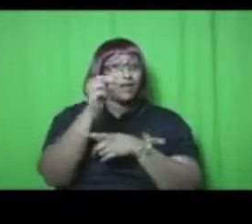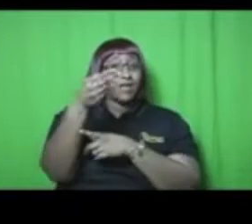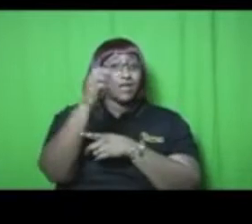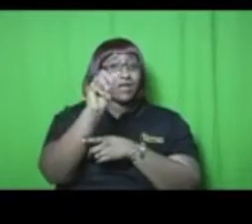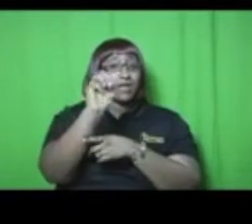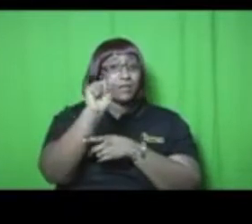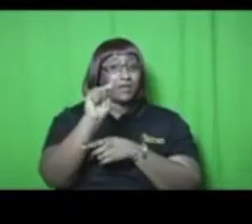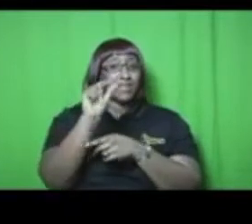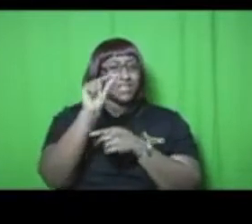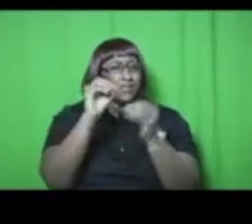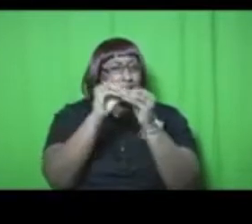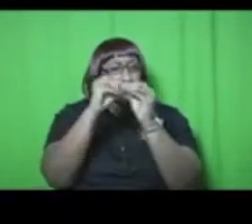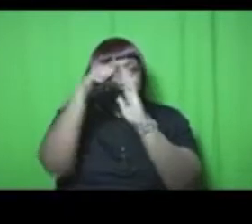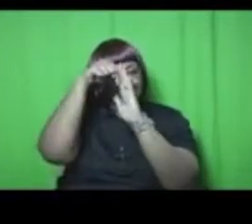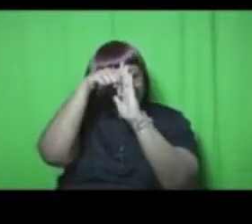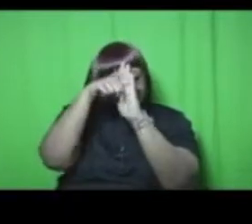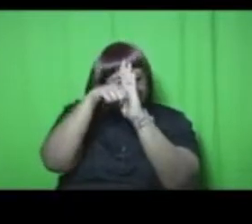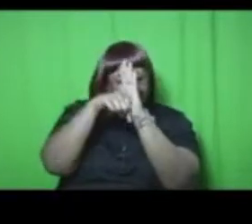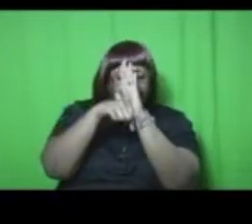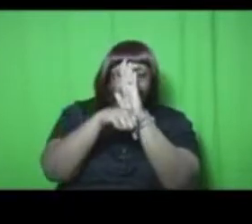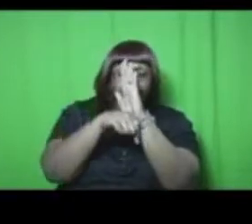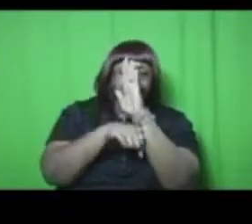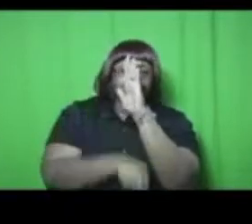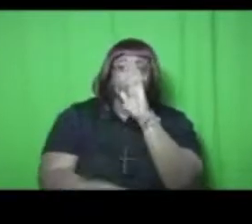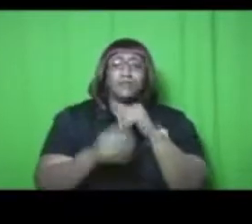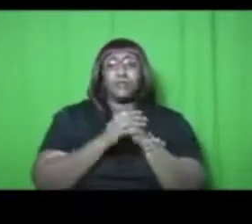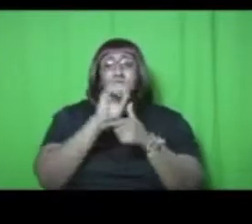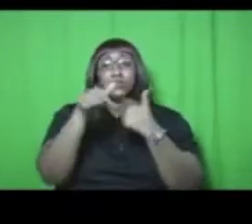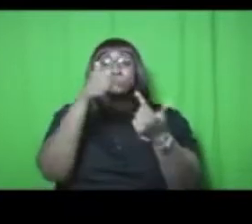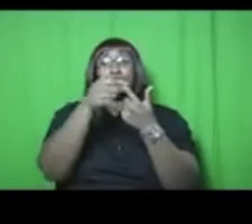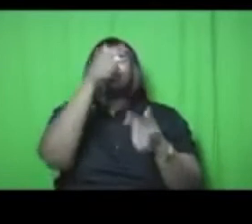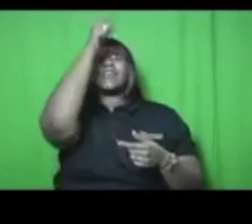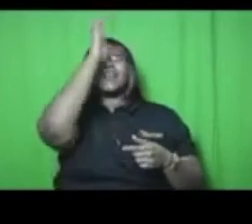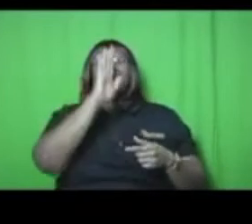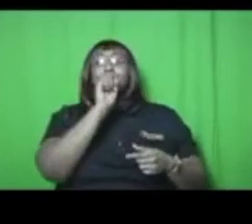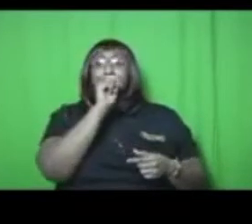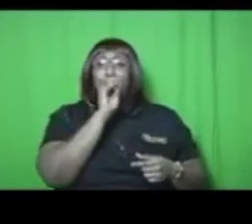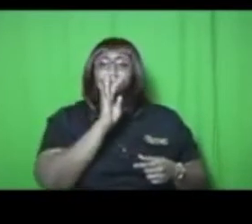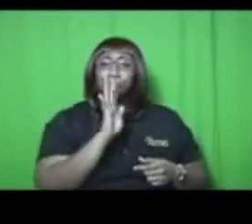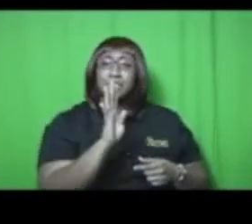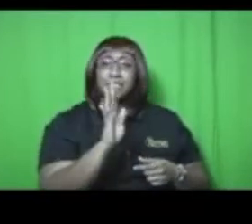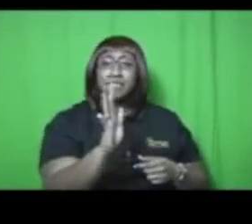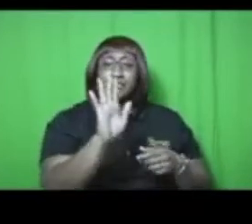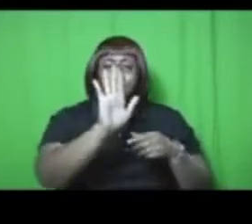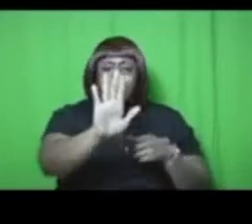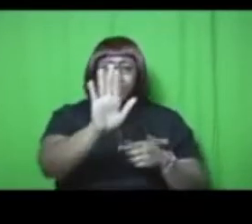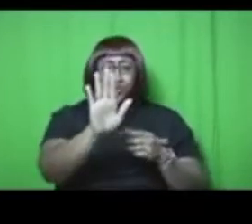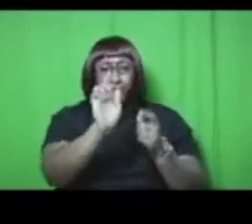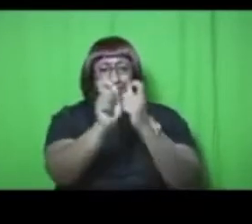gets a little bit stickier. The Rhema word is when God speaks to your specific